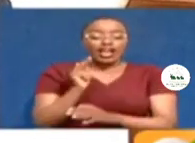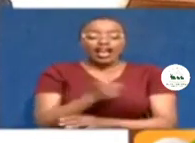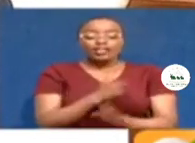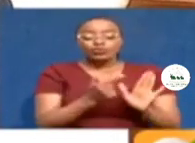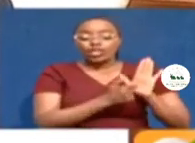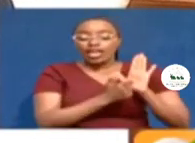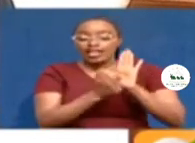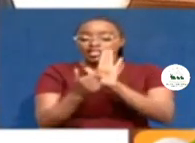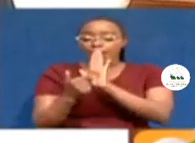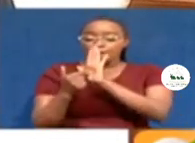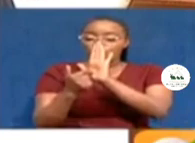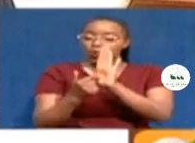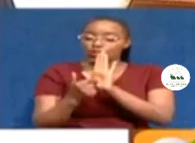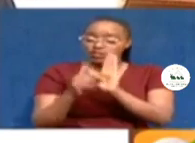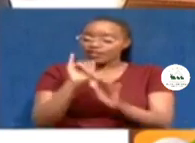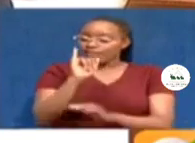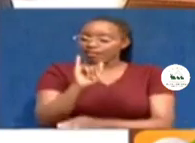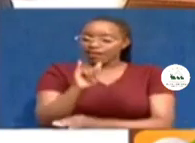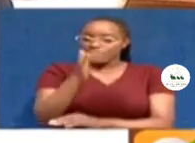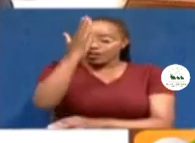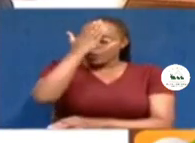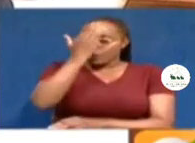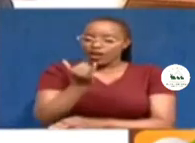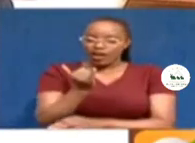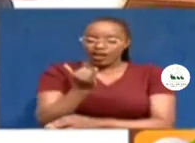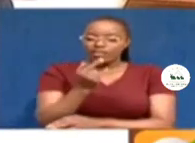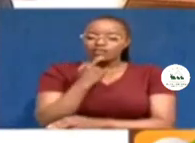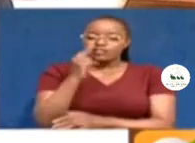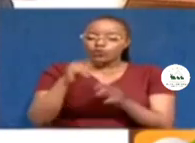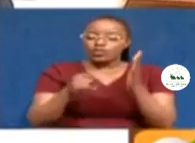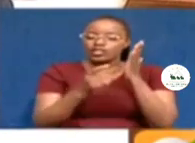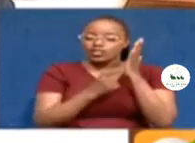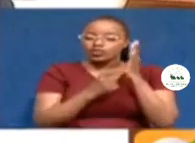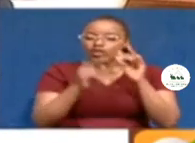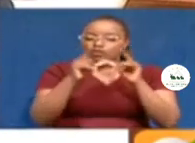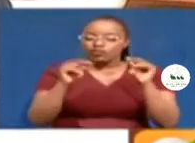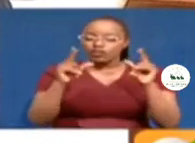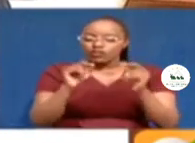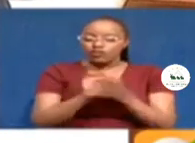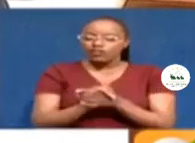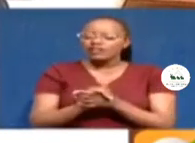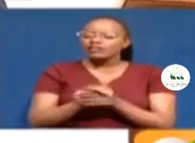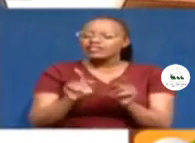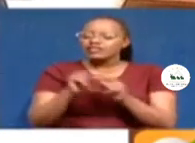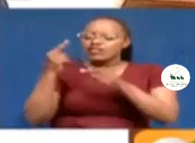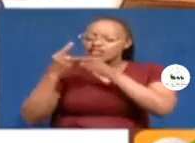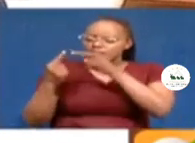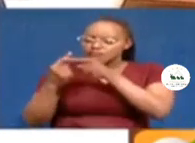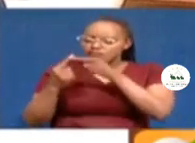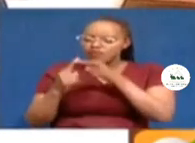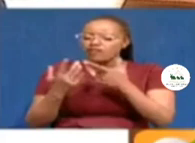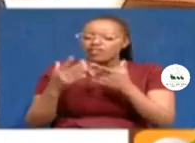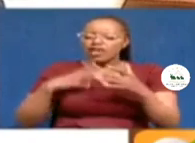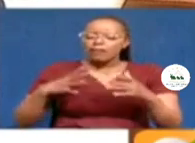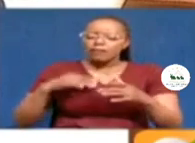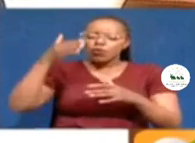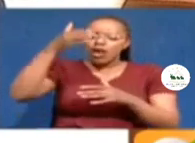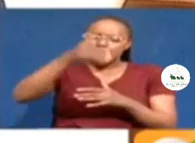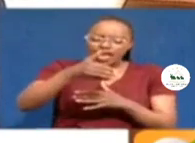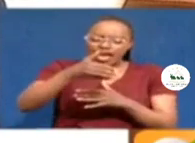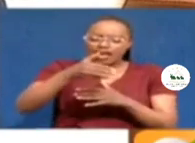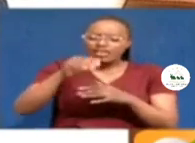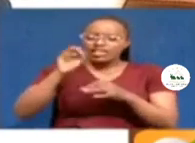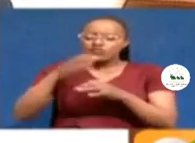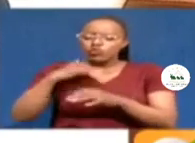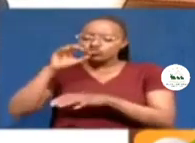expose it, Jeff, because as they say in Kiswahili, mtego wa panya huingia waliomo na wasio